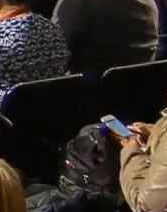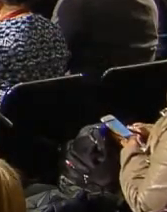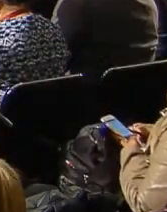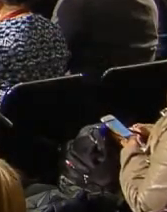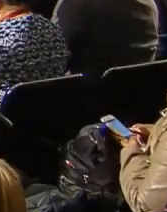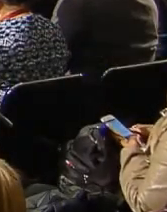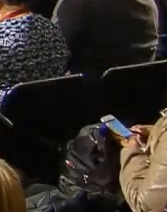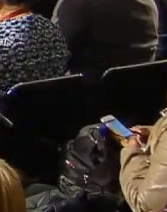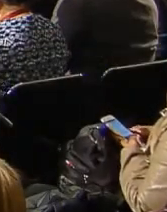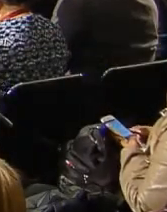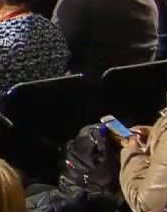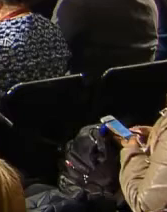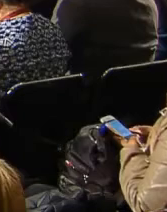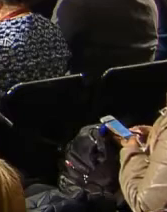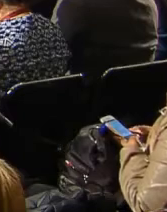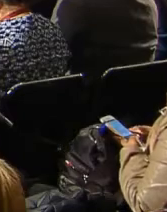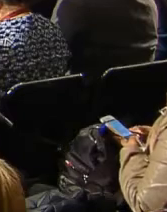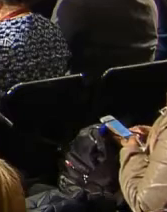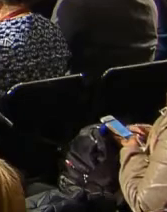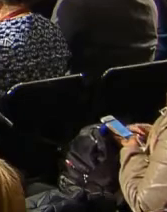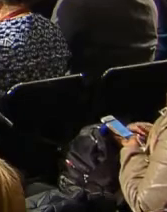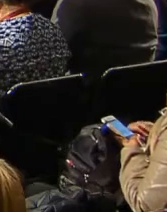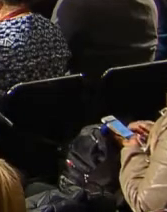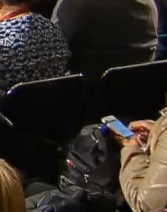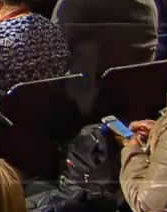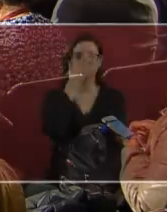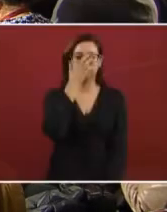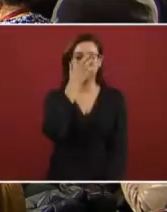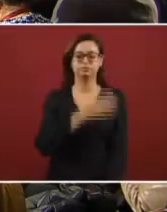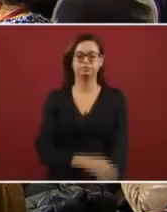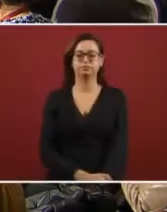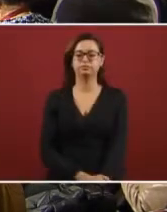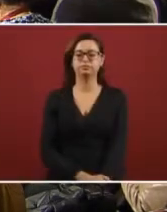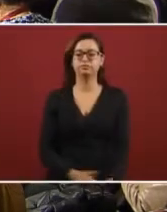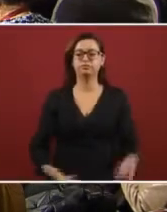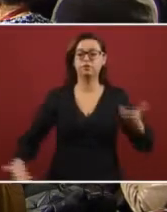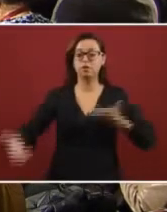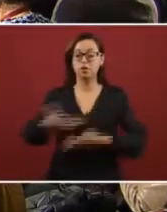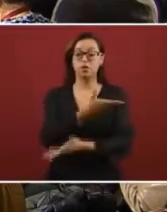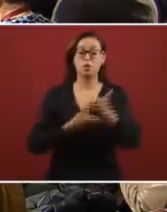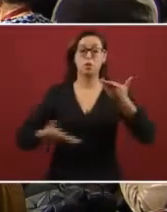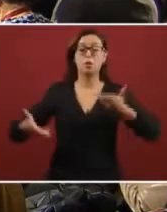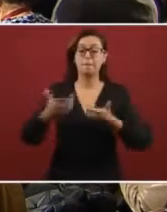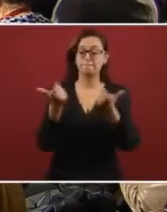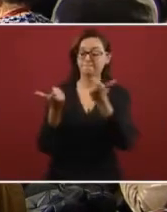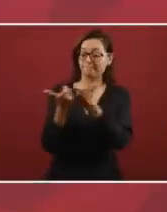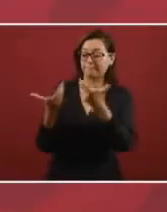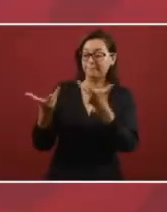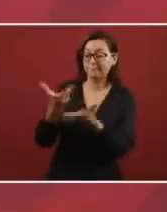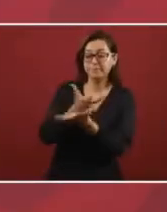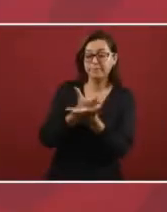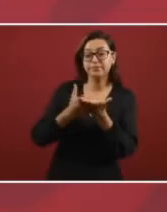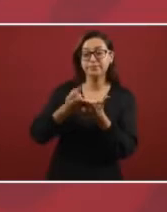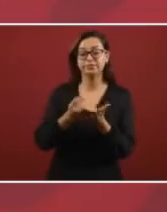they call them utility contracts that are shared that is to say that that gain